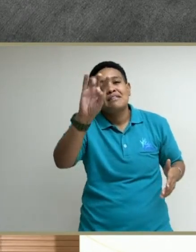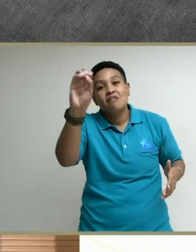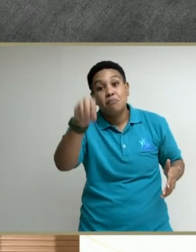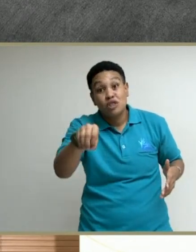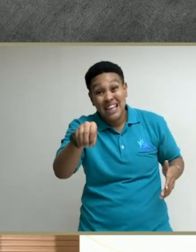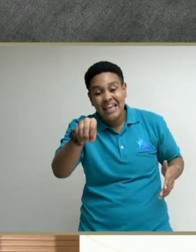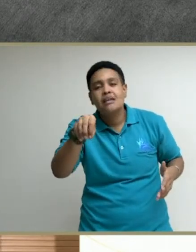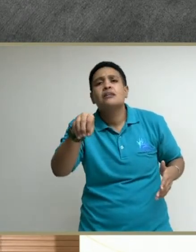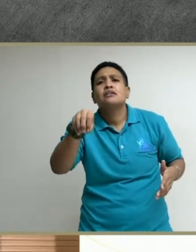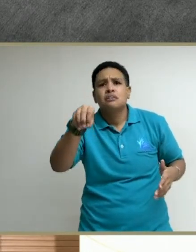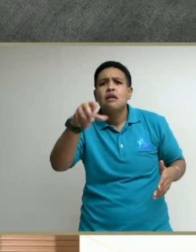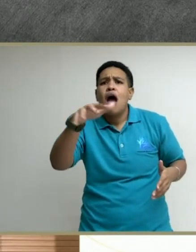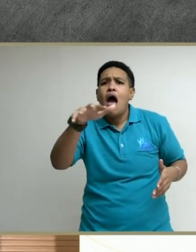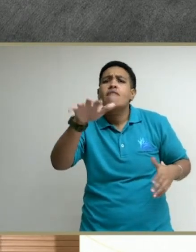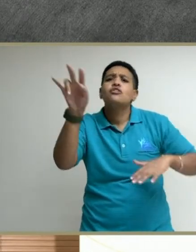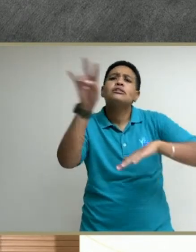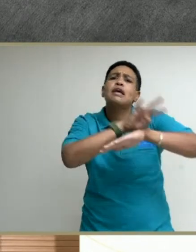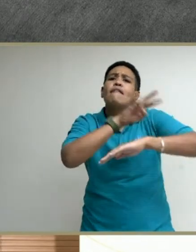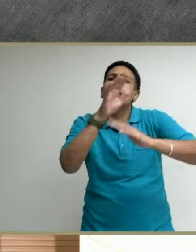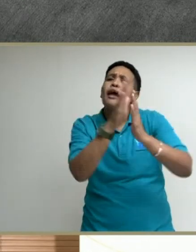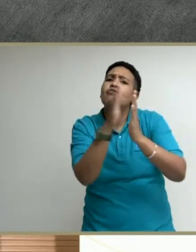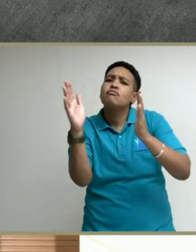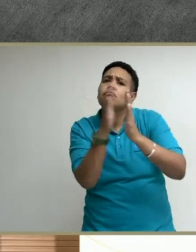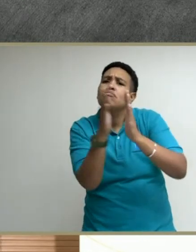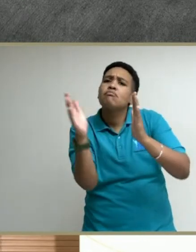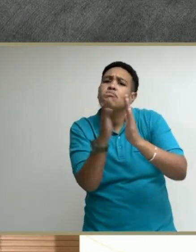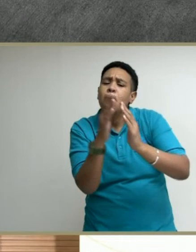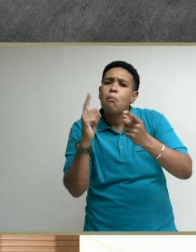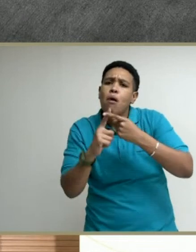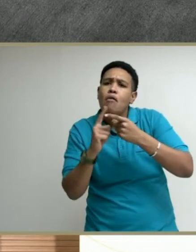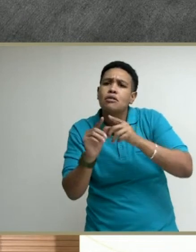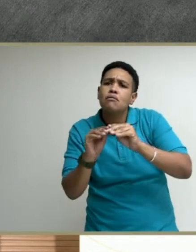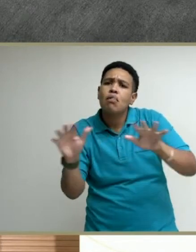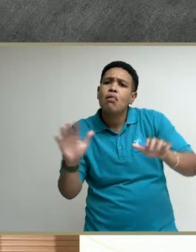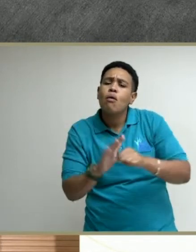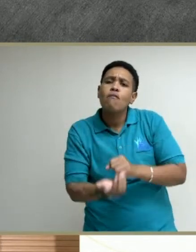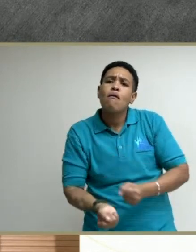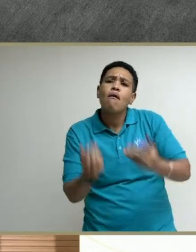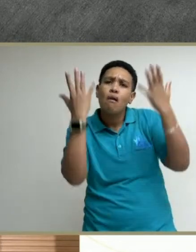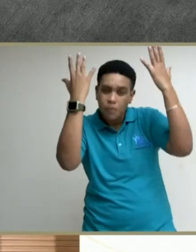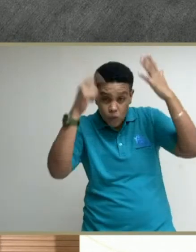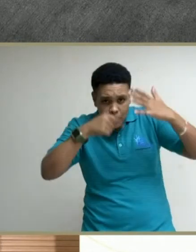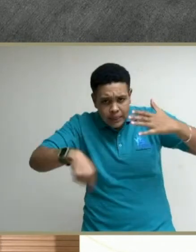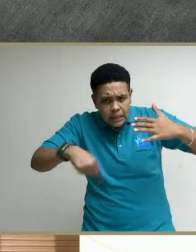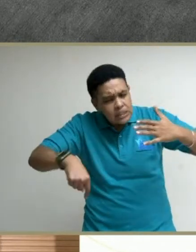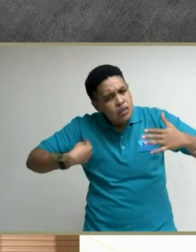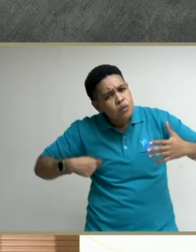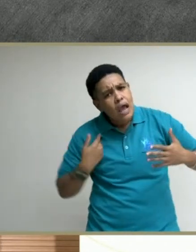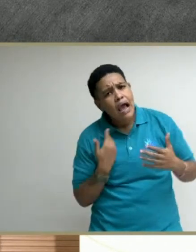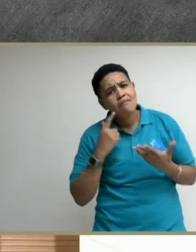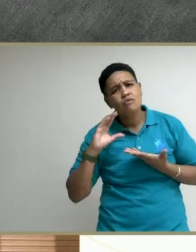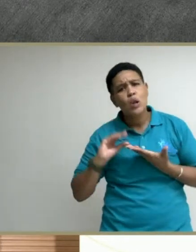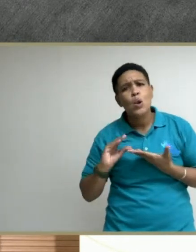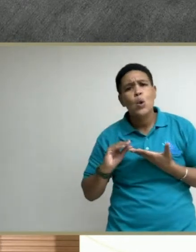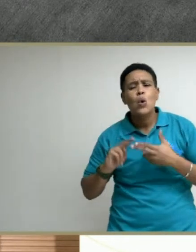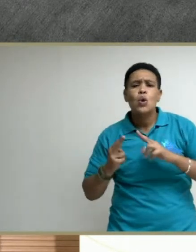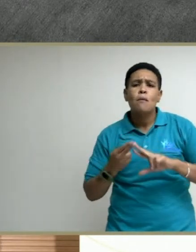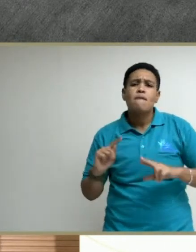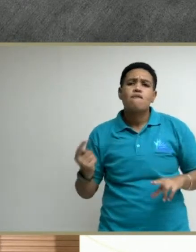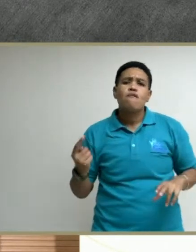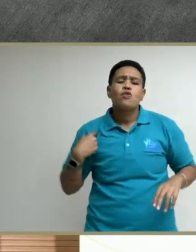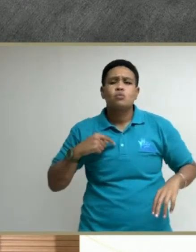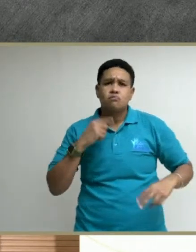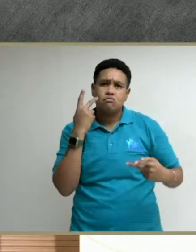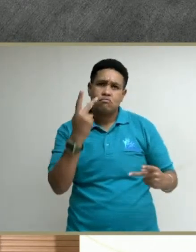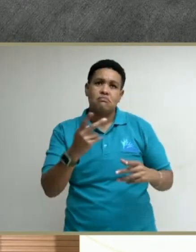10.7%. That was our average 7-day positivity rate. So this week, we have had some low numbers, and we will